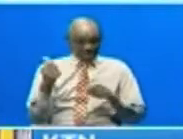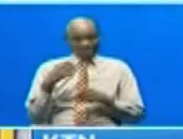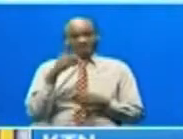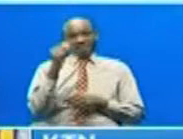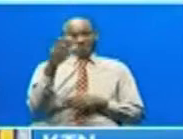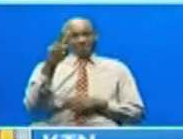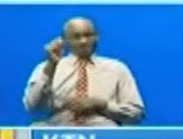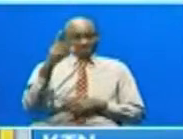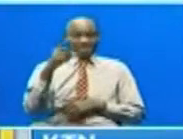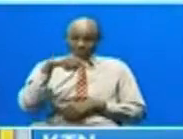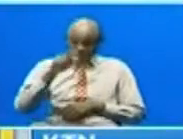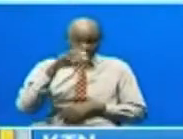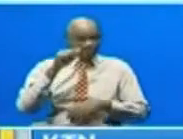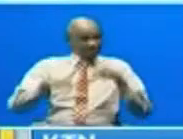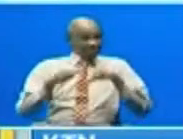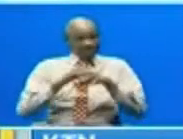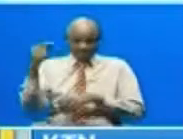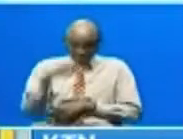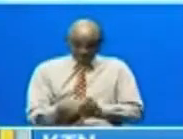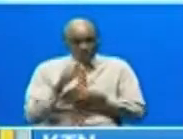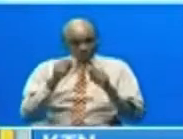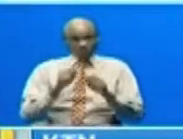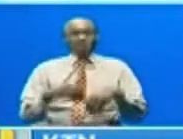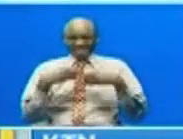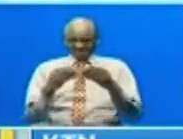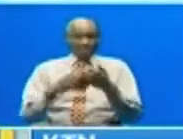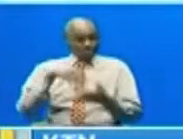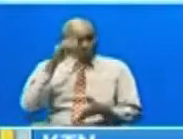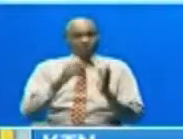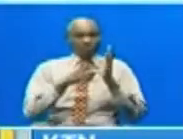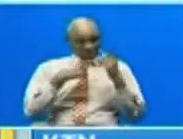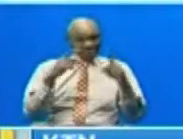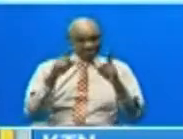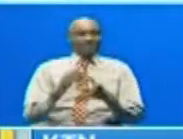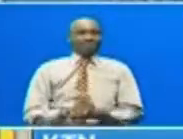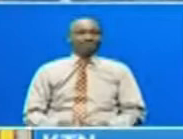ASD Cape Town, and he is expected to give the team an edge this season.